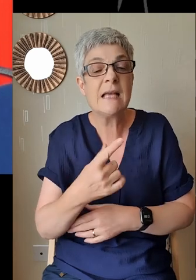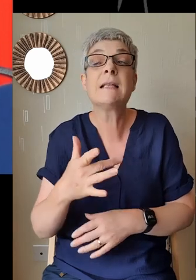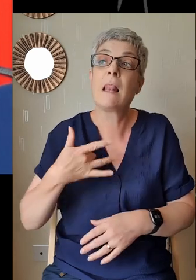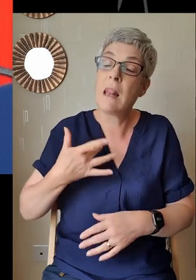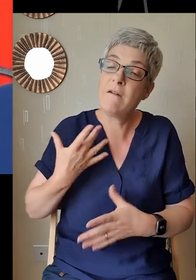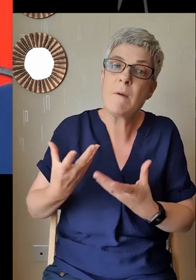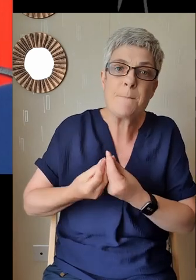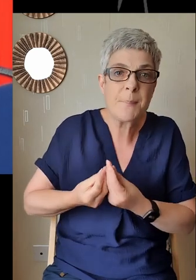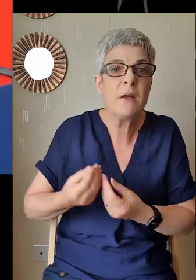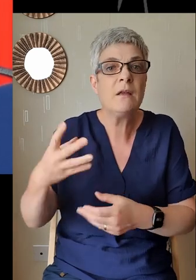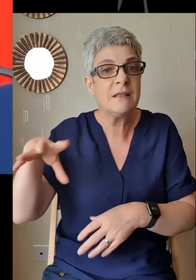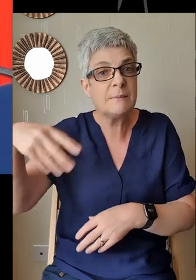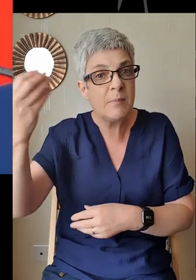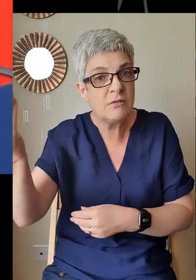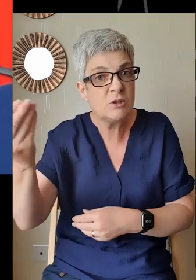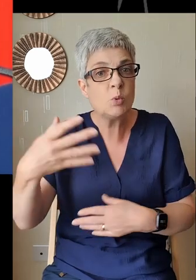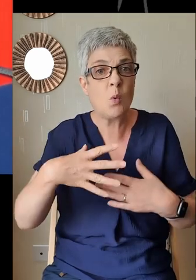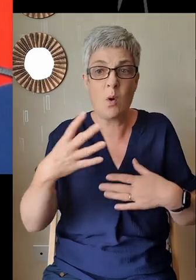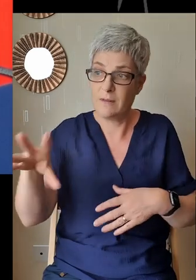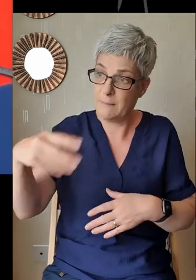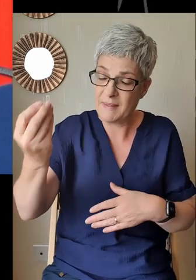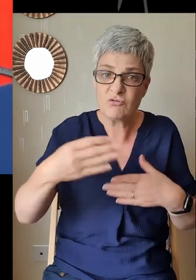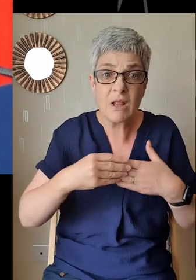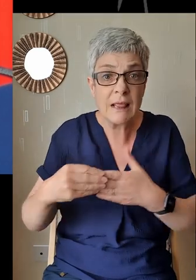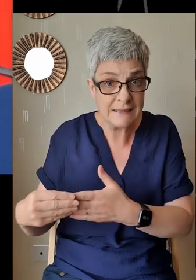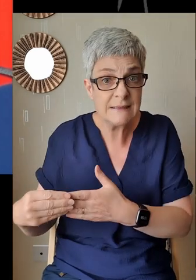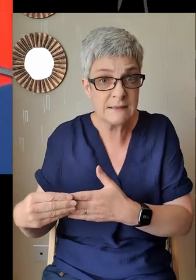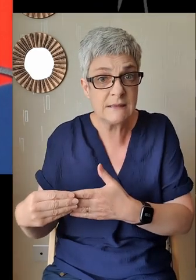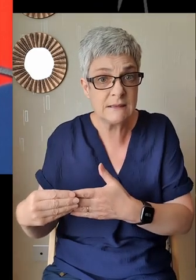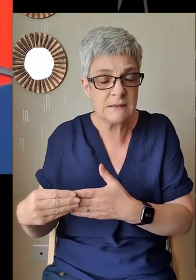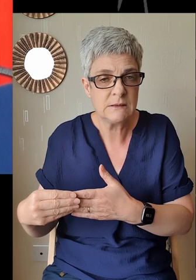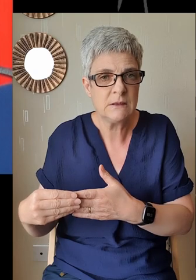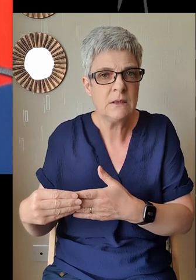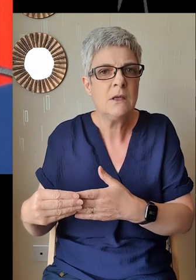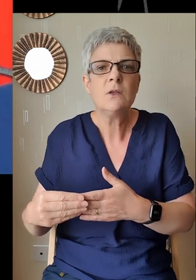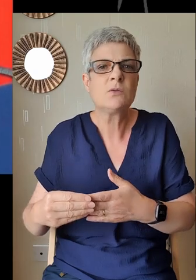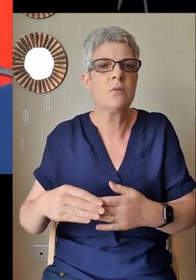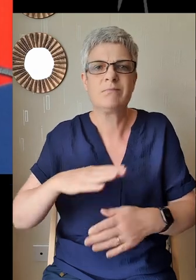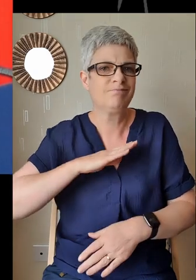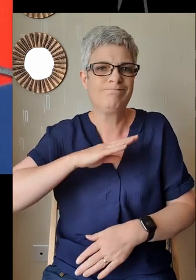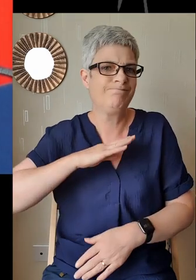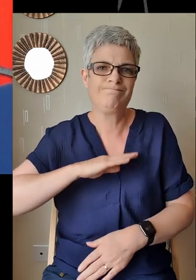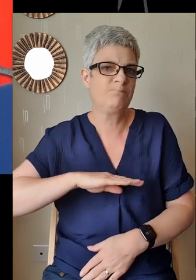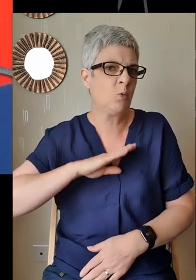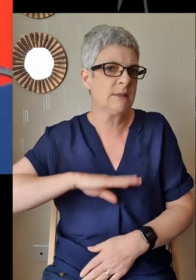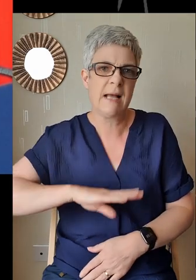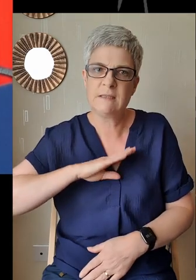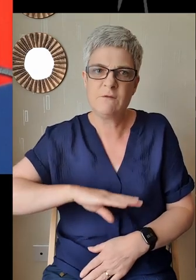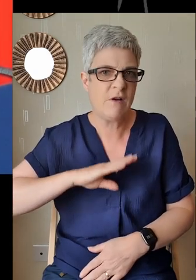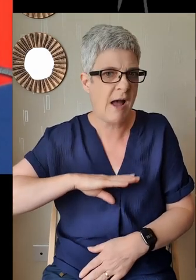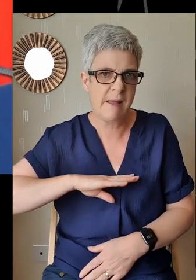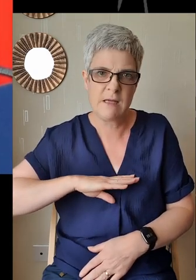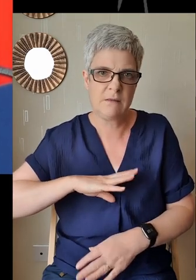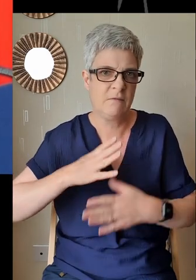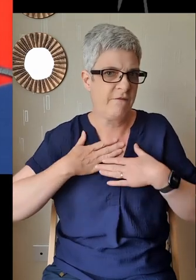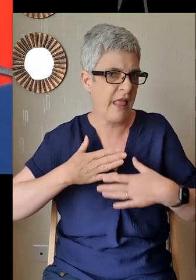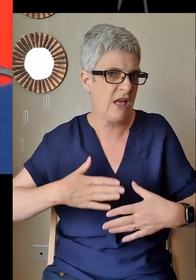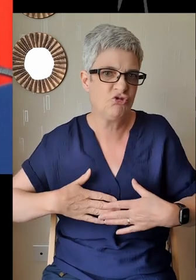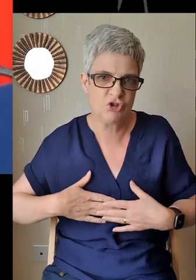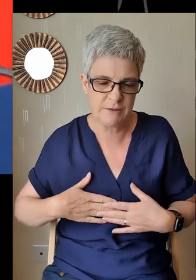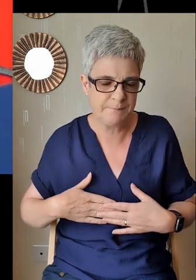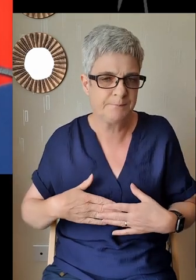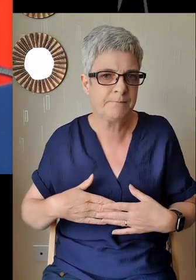verse 18, be led by the Spirit. And so not gratify, verse 16, the desires of the flesh.